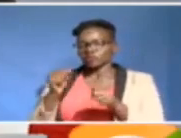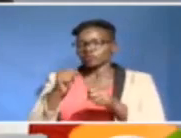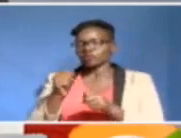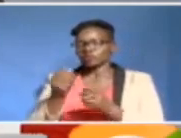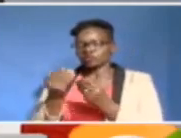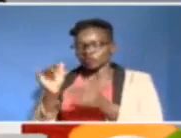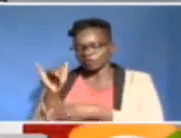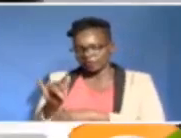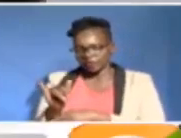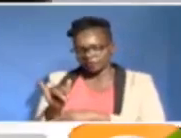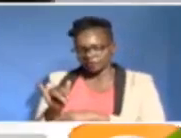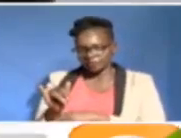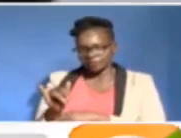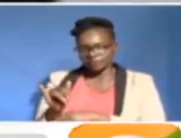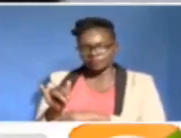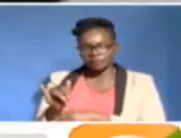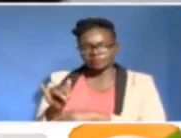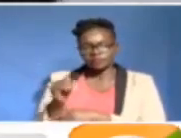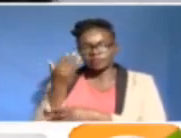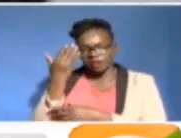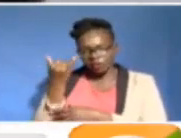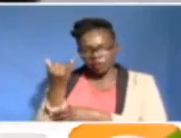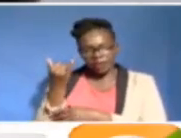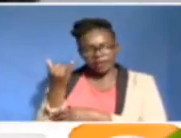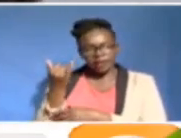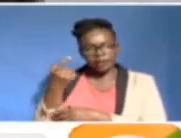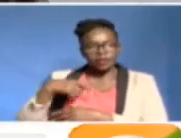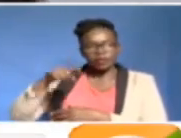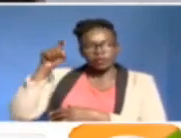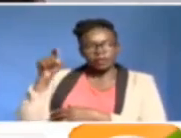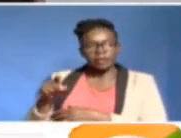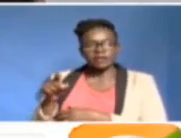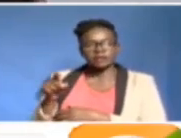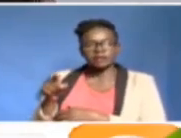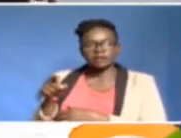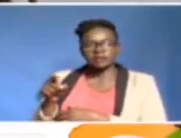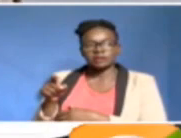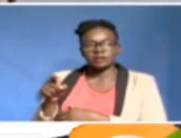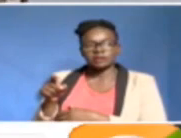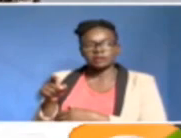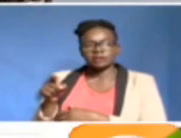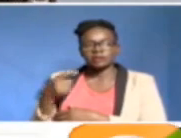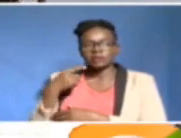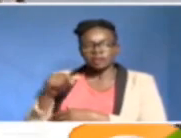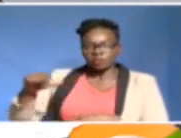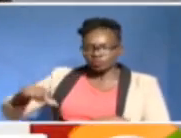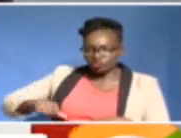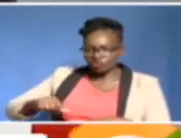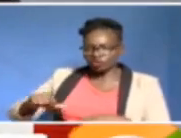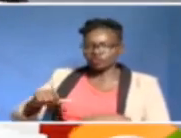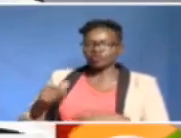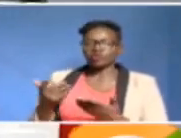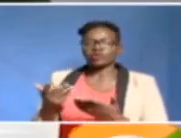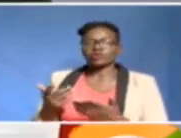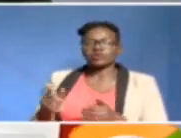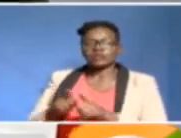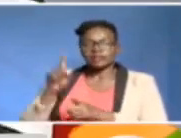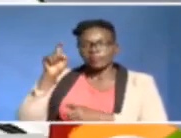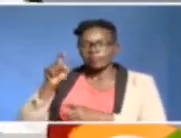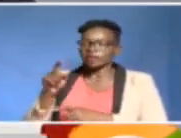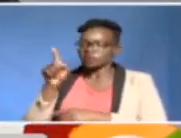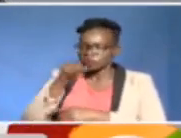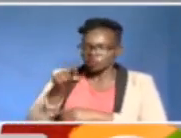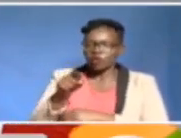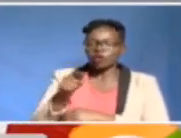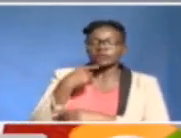with it, you know? Because we must call prostitution for what it is, we must call adultery for what it is, so that we